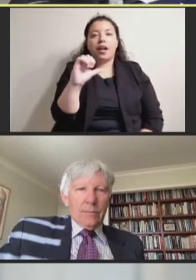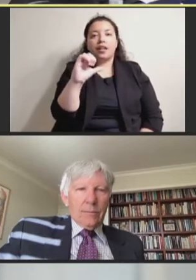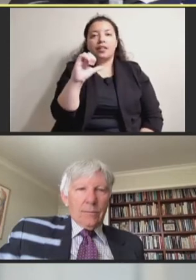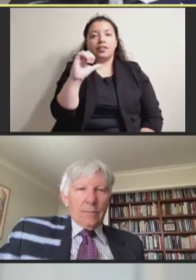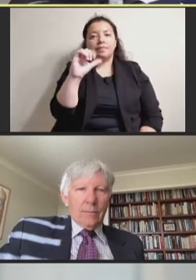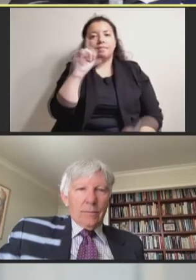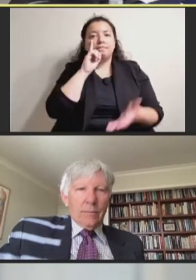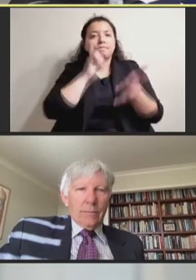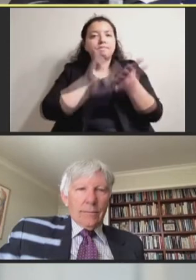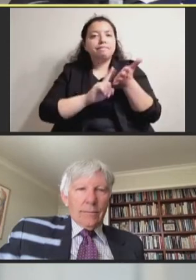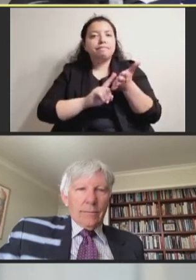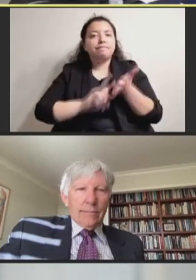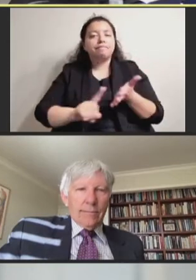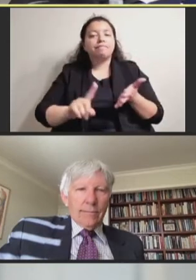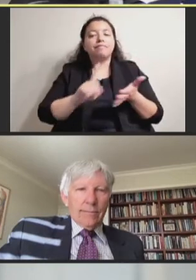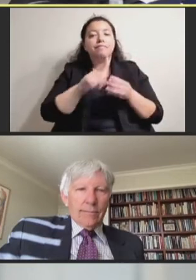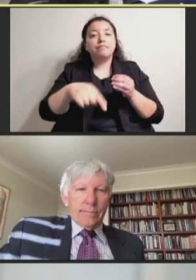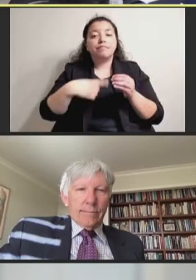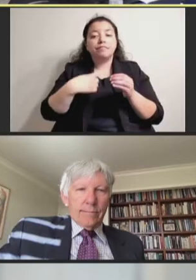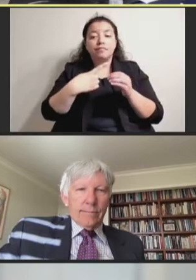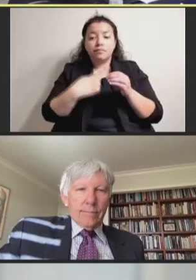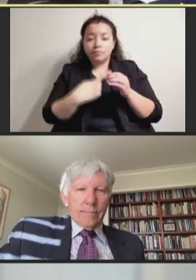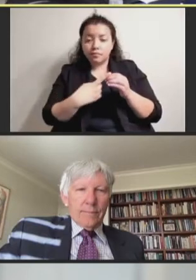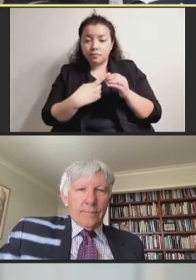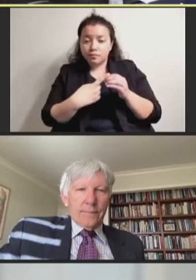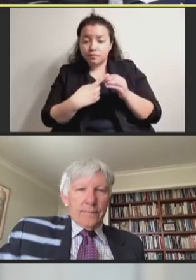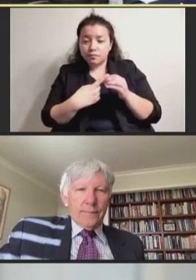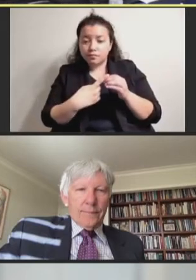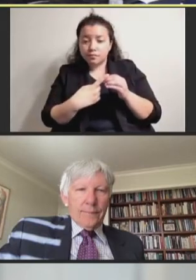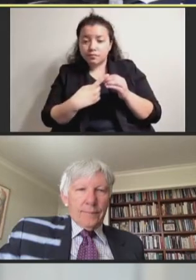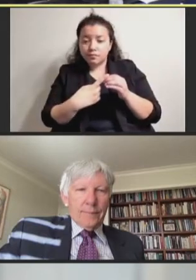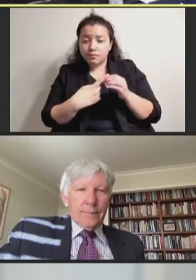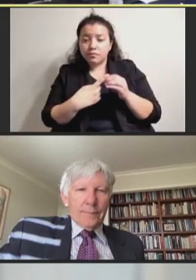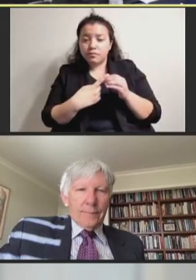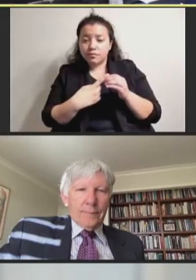before availability of risk-benefit perception?